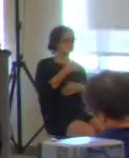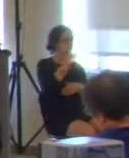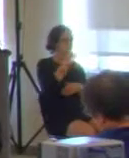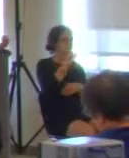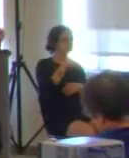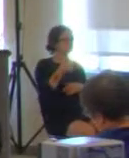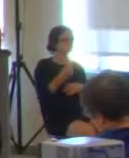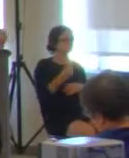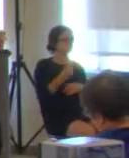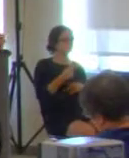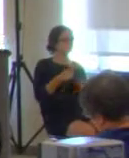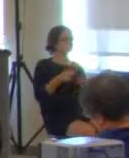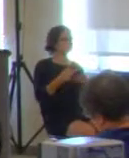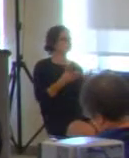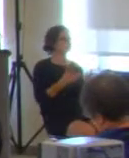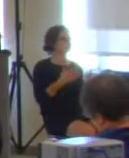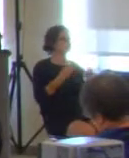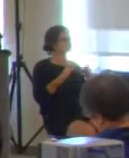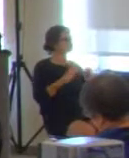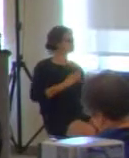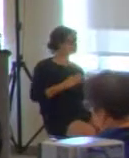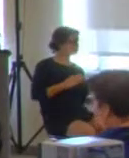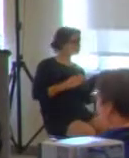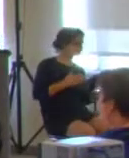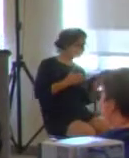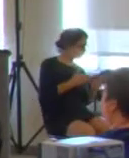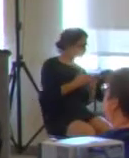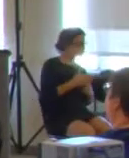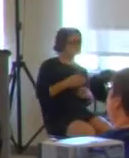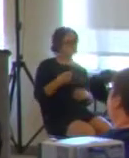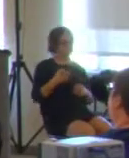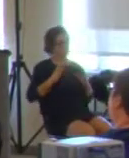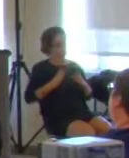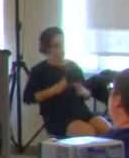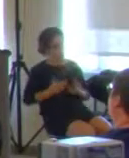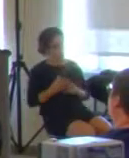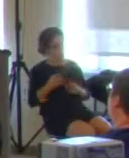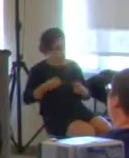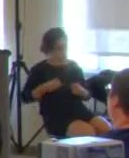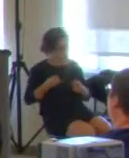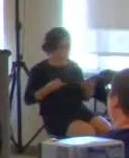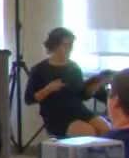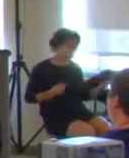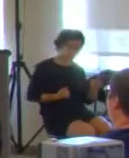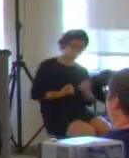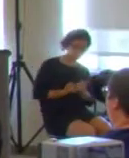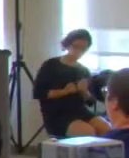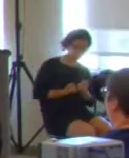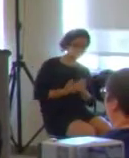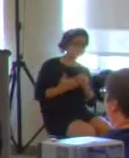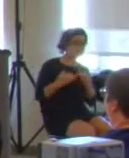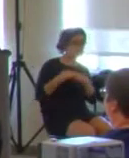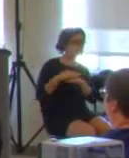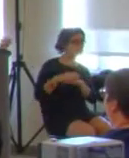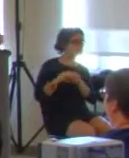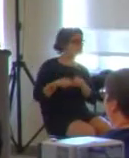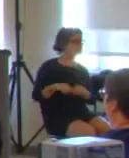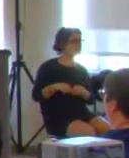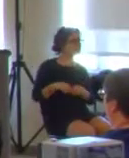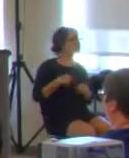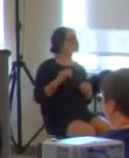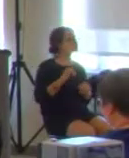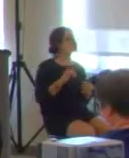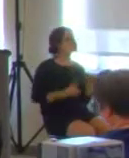peer supports, consumer to consumer. Also, a lot of the drop-in programs that we see in